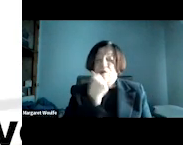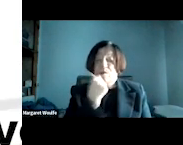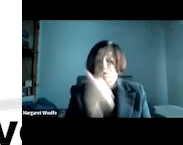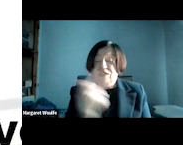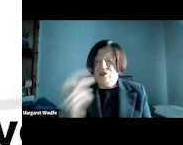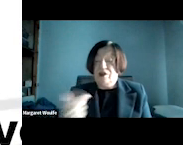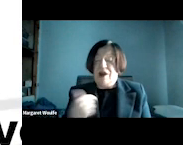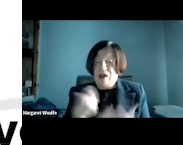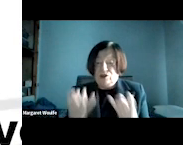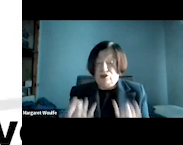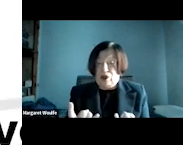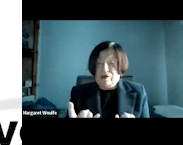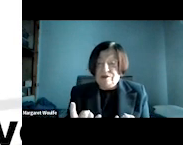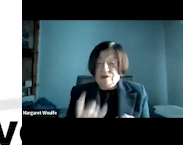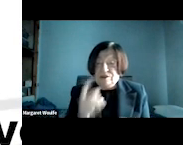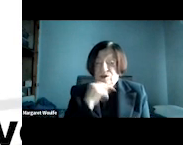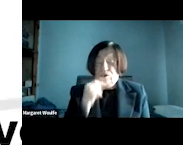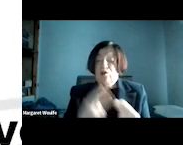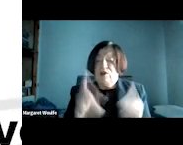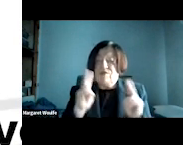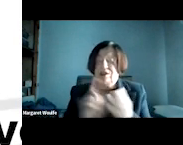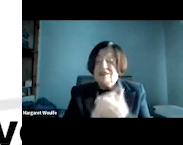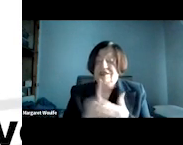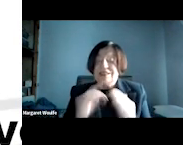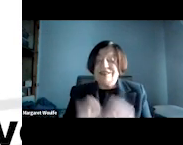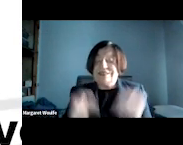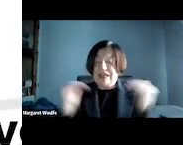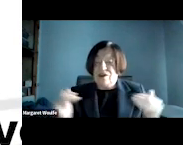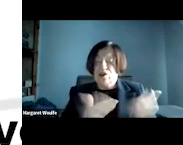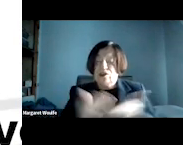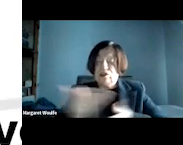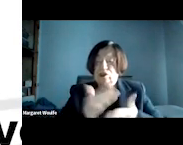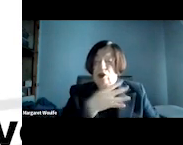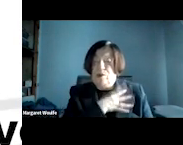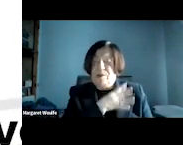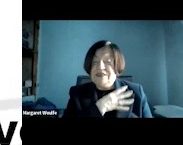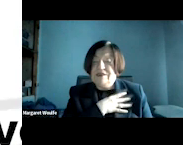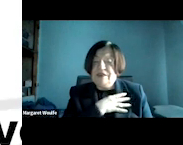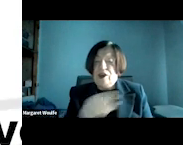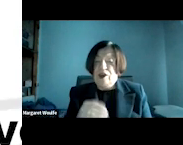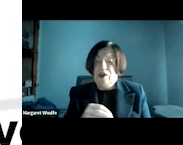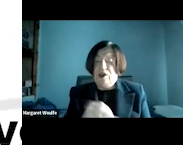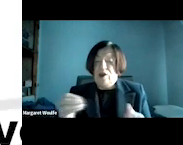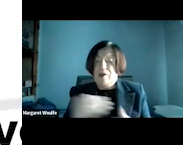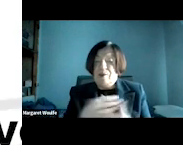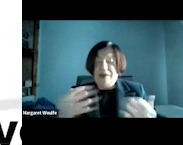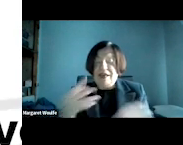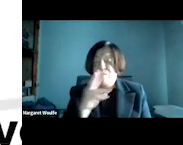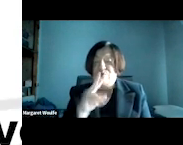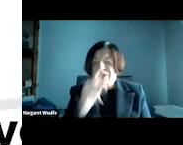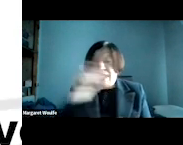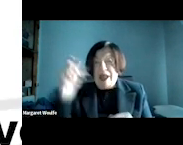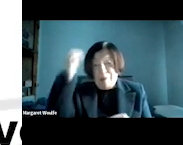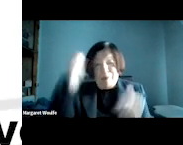I chair, called the Universal Design Standards Consultative Committee, another big title.